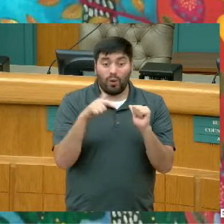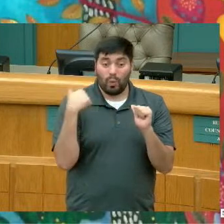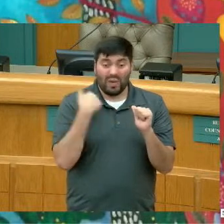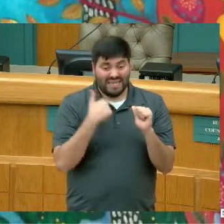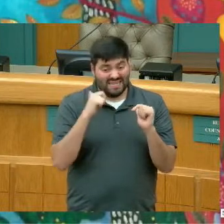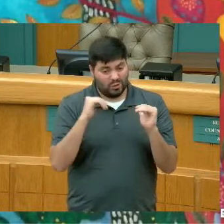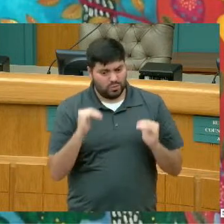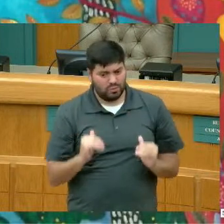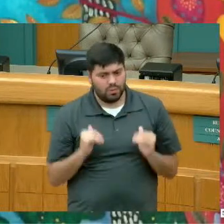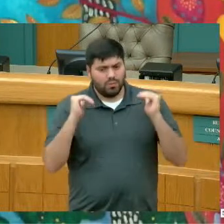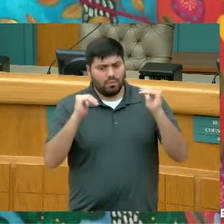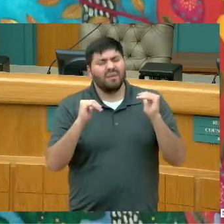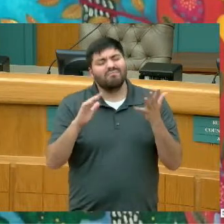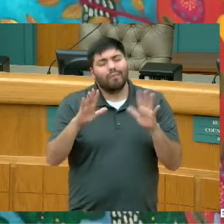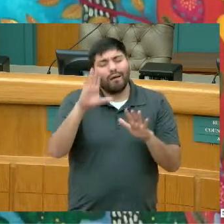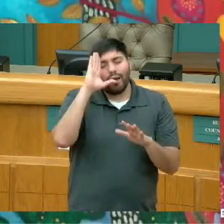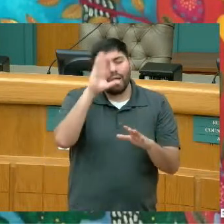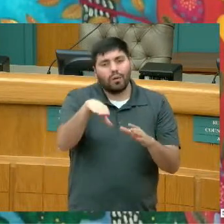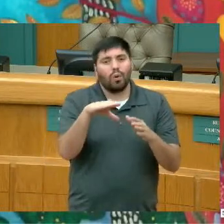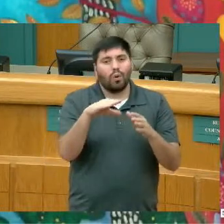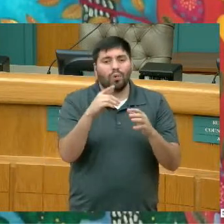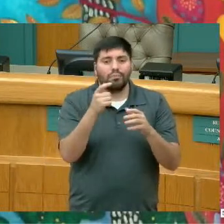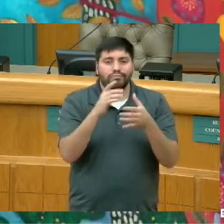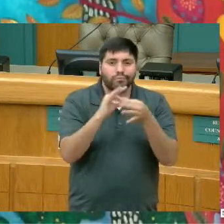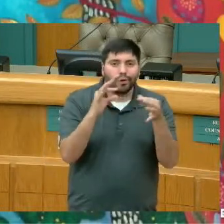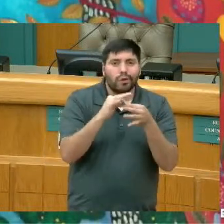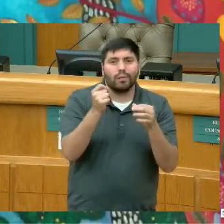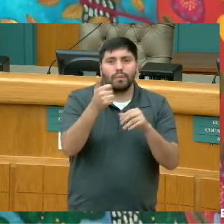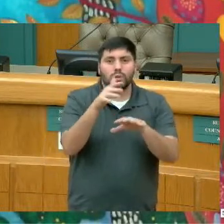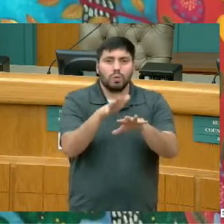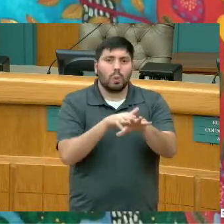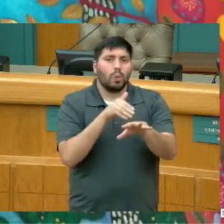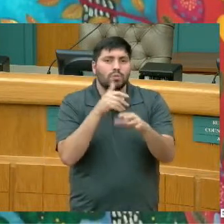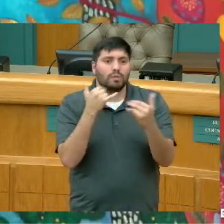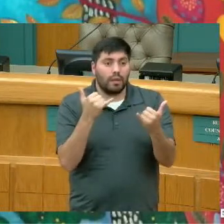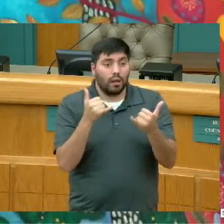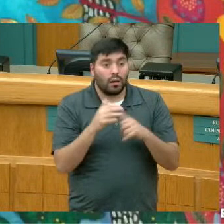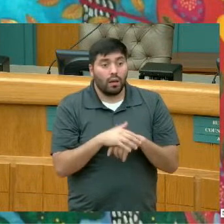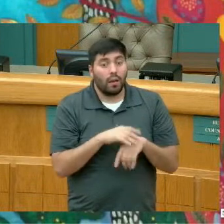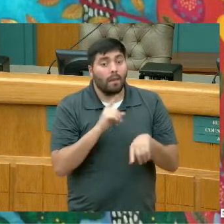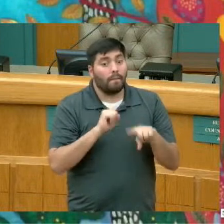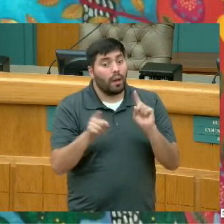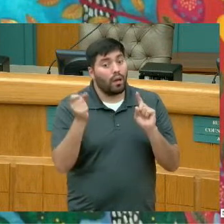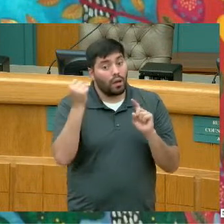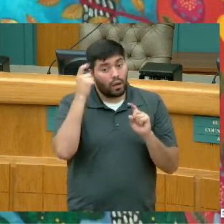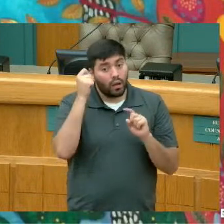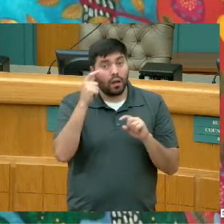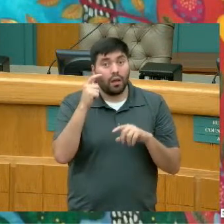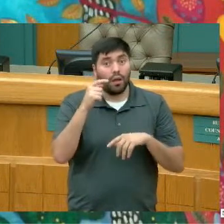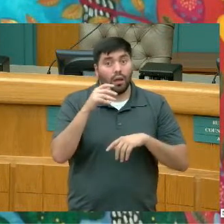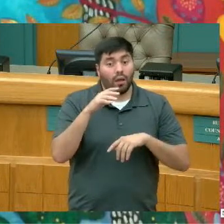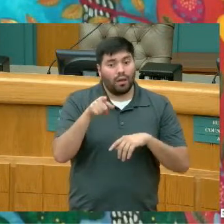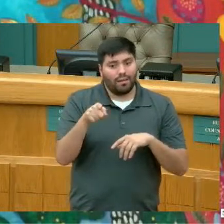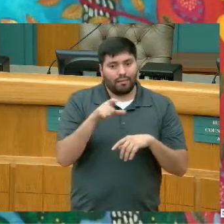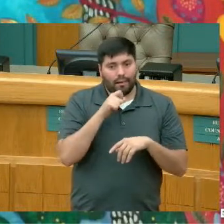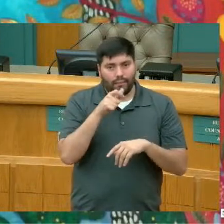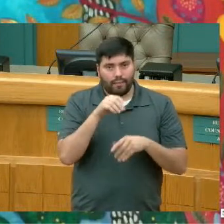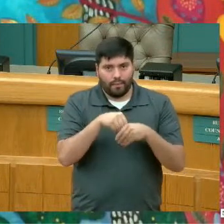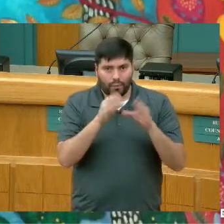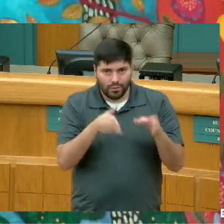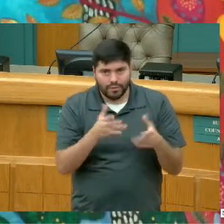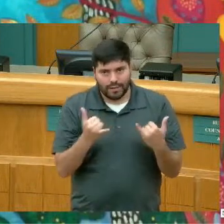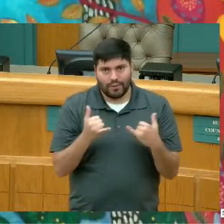bar. And I know I'm talking a little slower today, but I'm mindful that I'm on a different